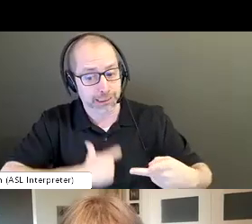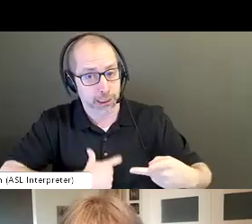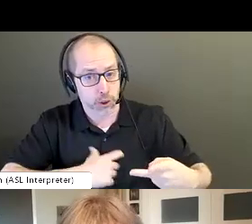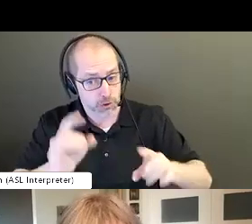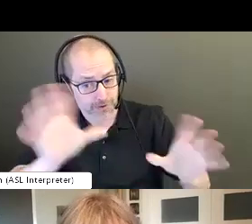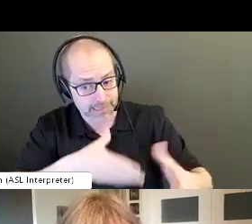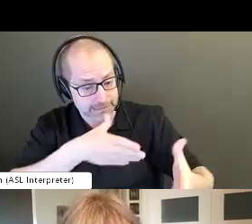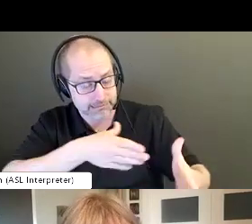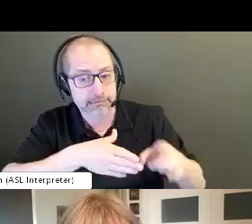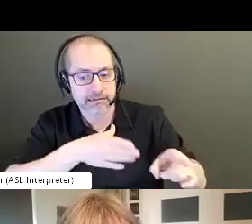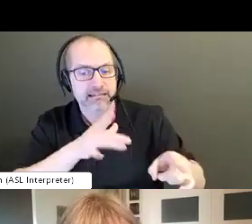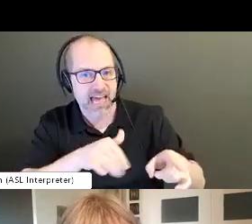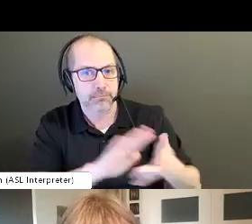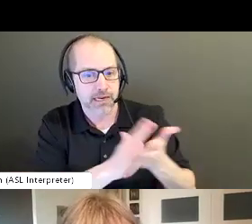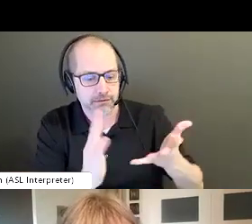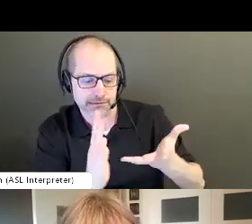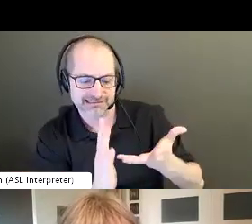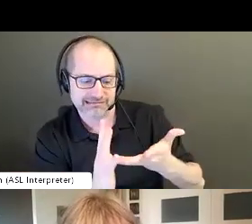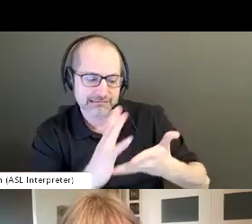priority issues in all communities.